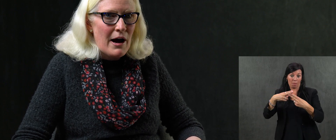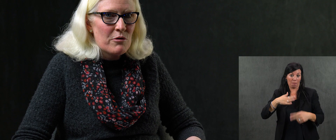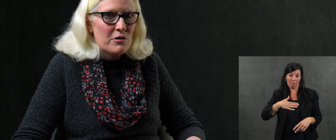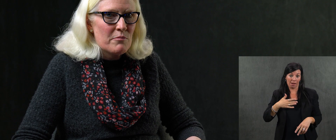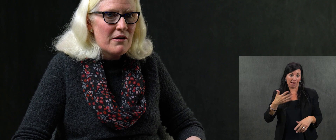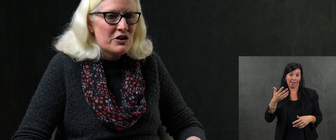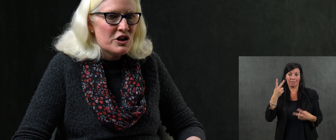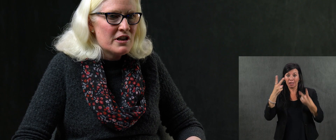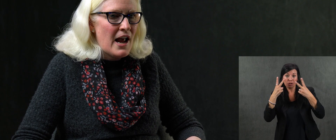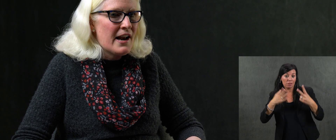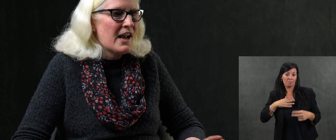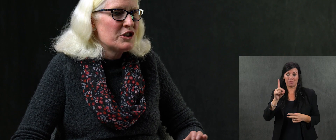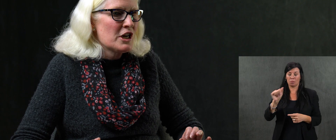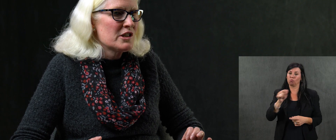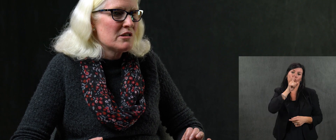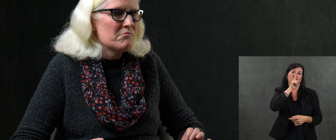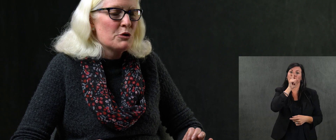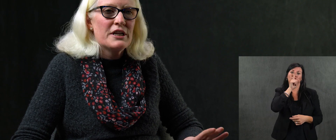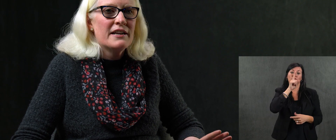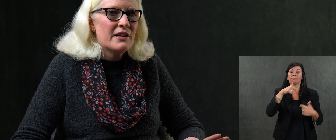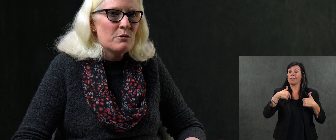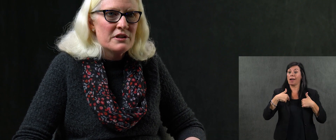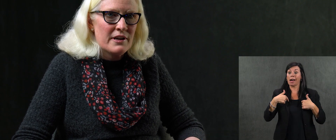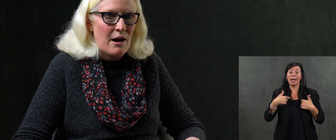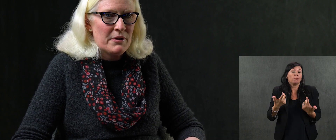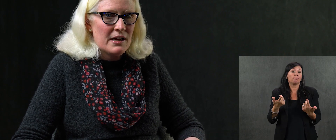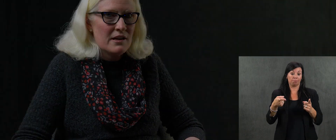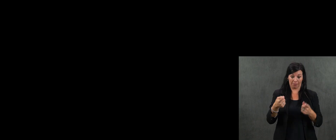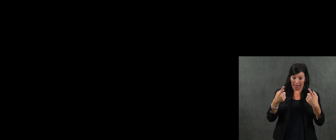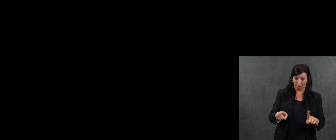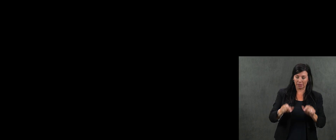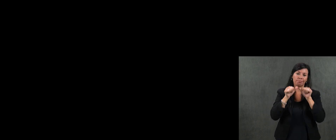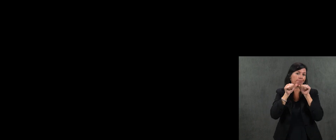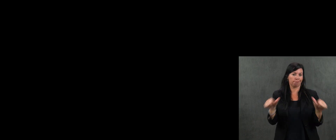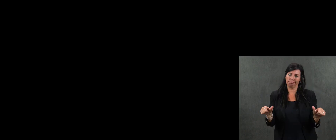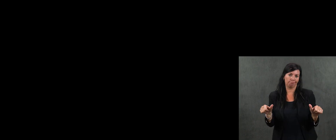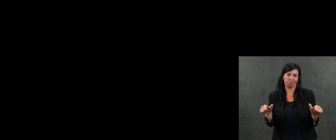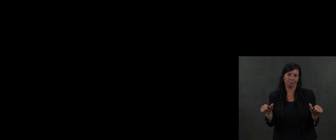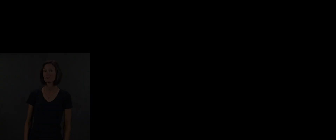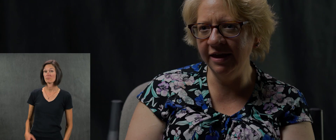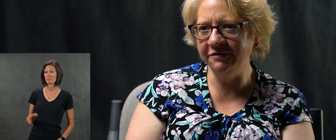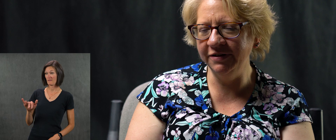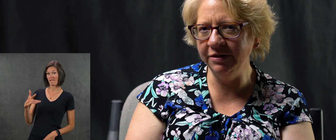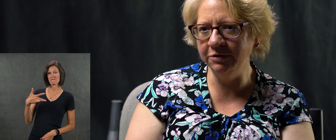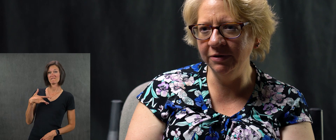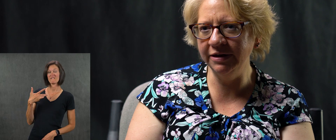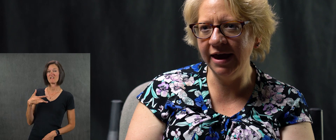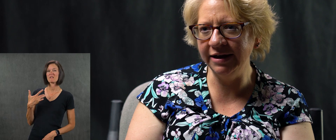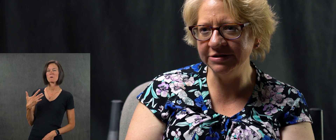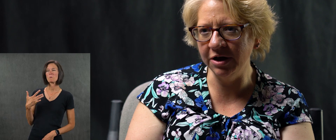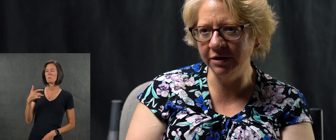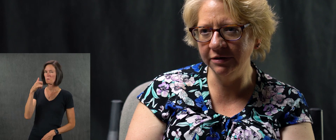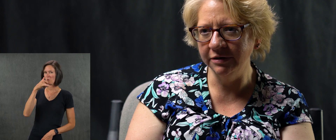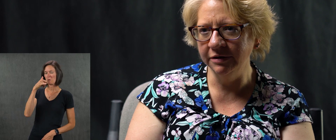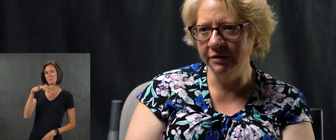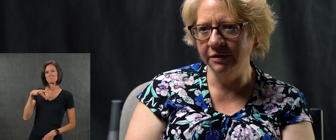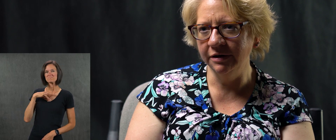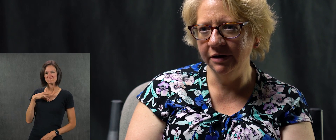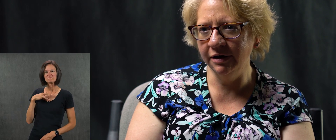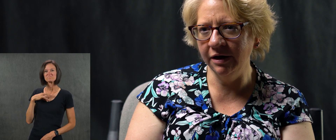anyone about my vision, and I just pretended it wasn't happening. Amy. That feeling really hangs